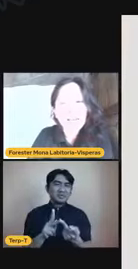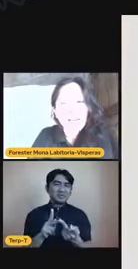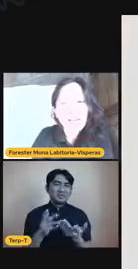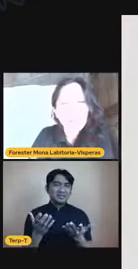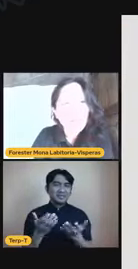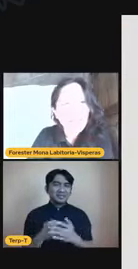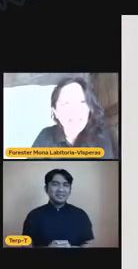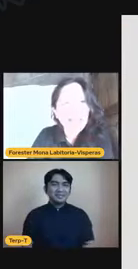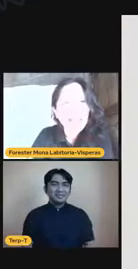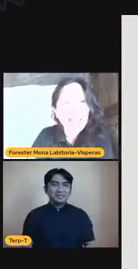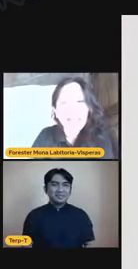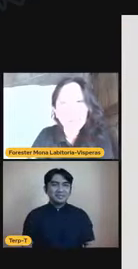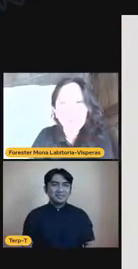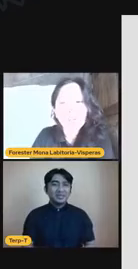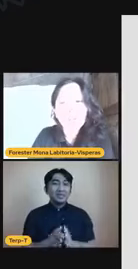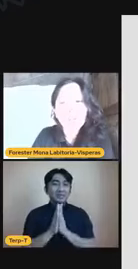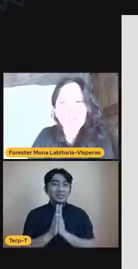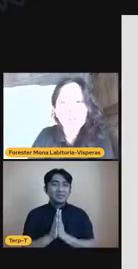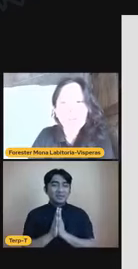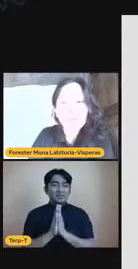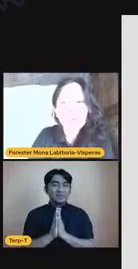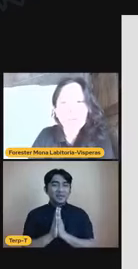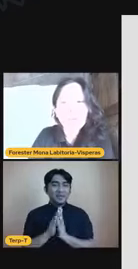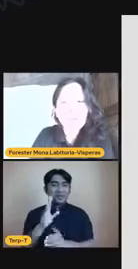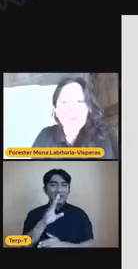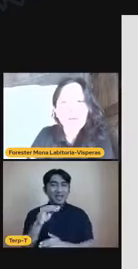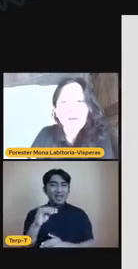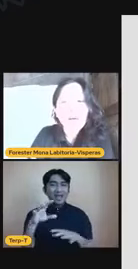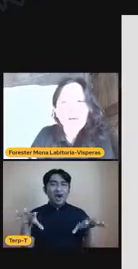labora. Pray and work.